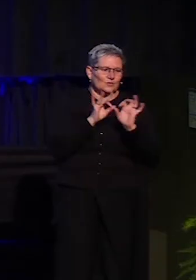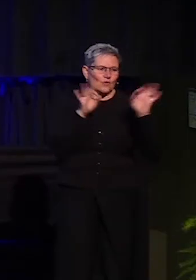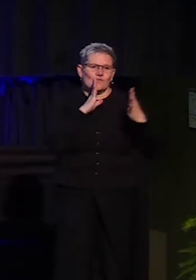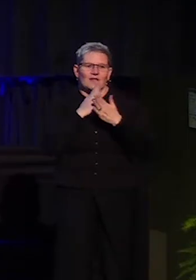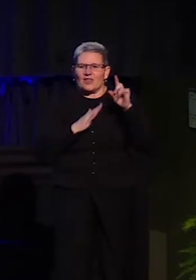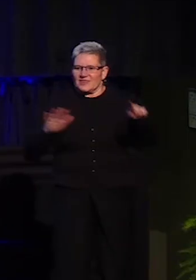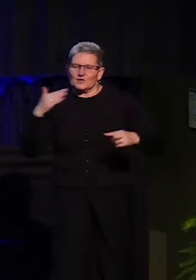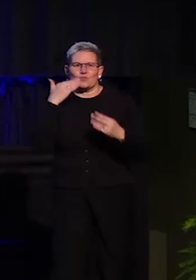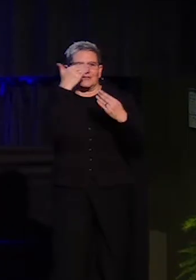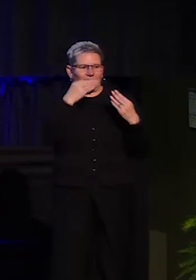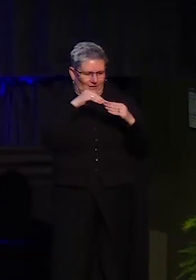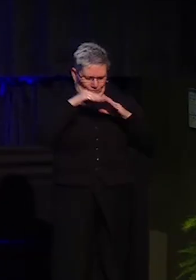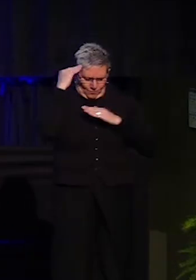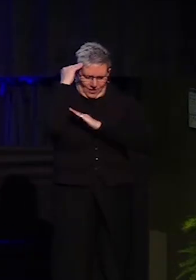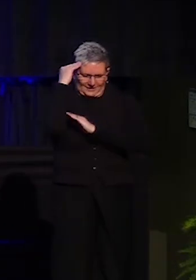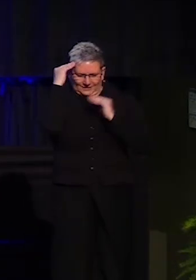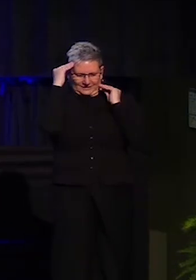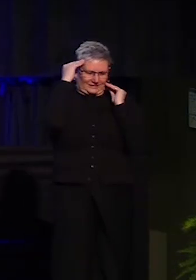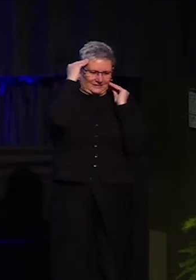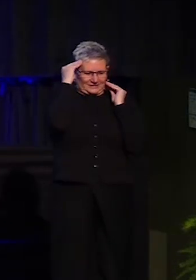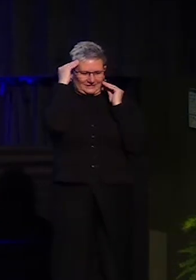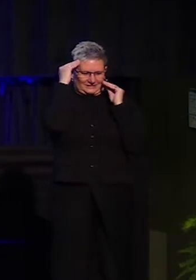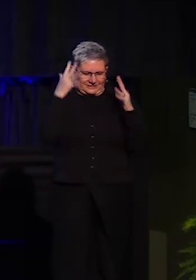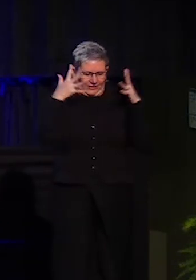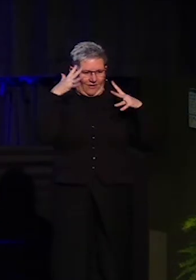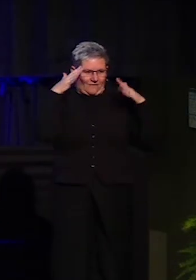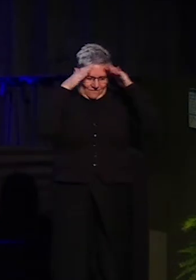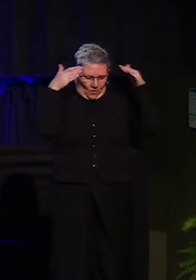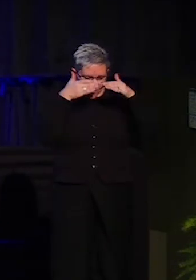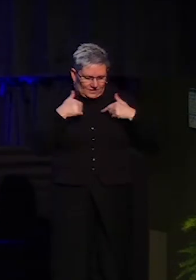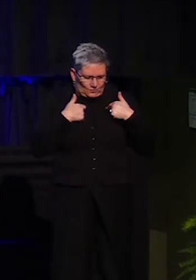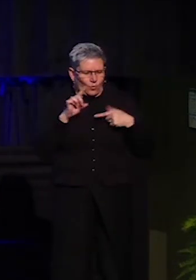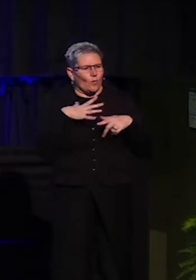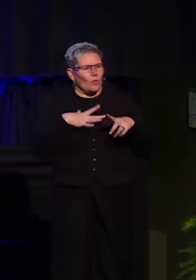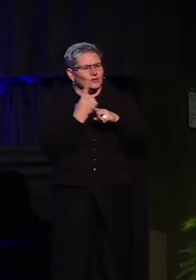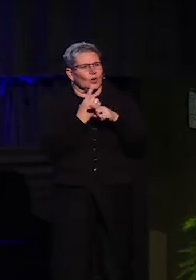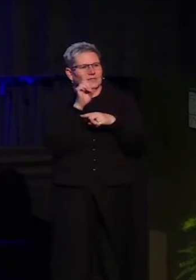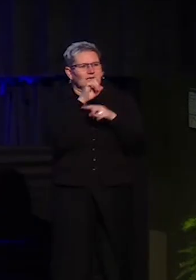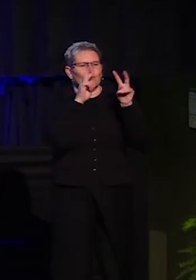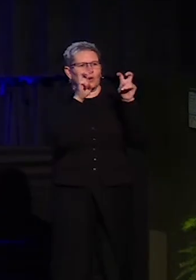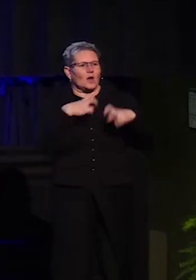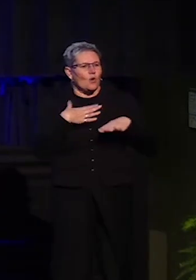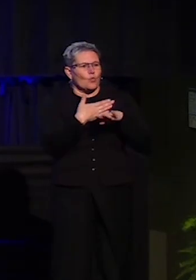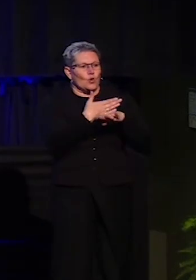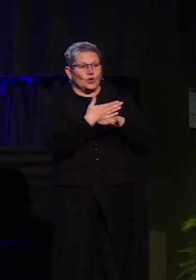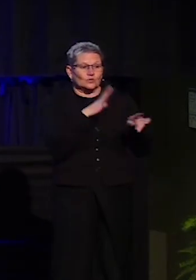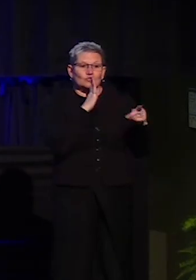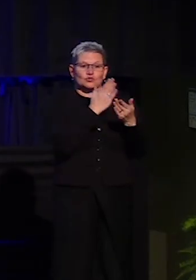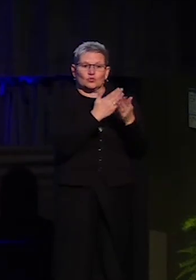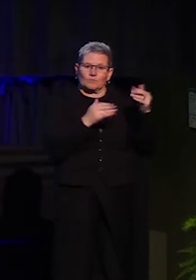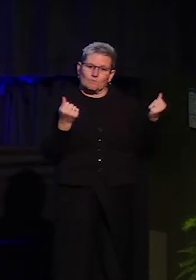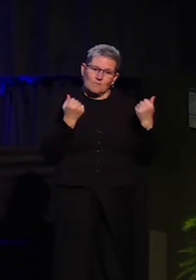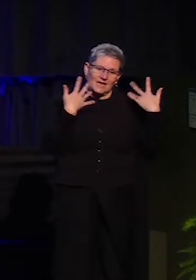bit of my brain space. Lots of real estate taken up thinking about, what do I actually want to talk about? I'm someone working in the field. I've been giving presentations